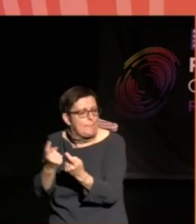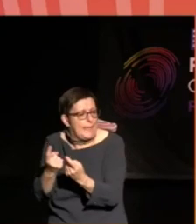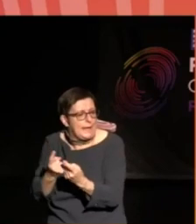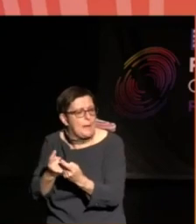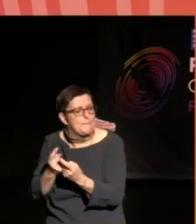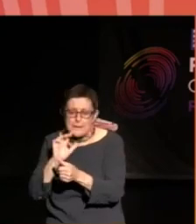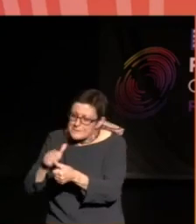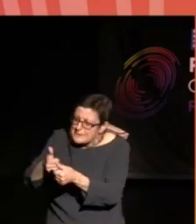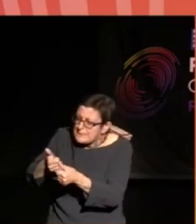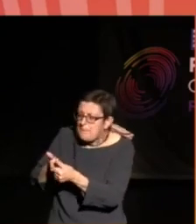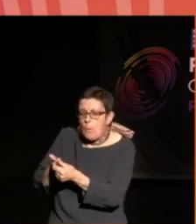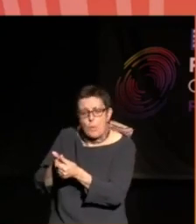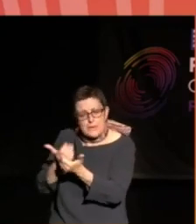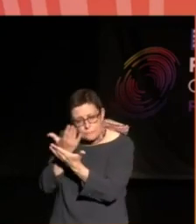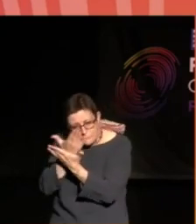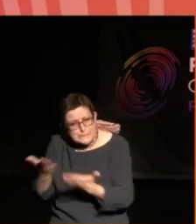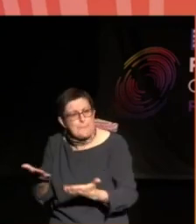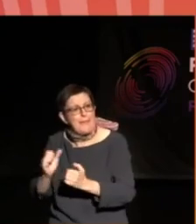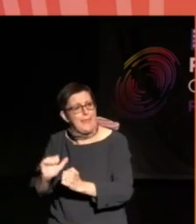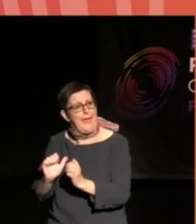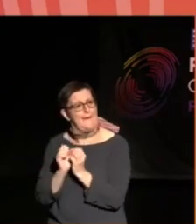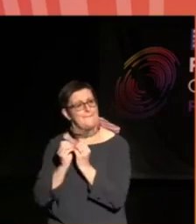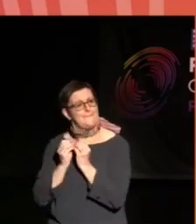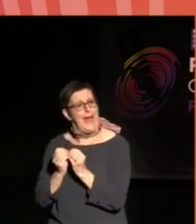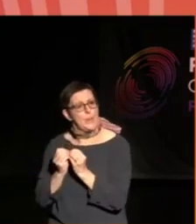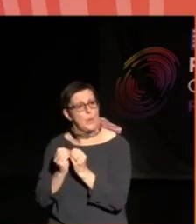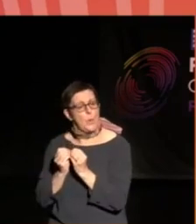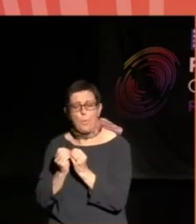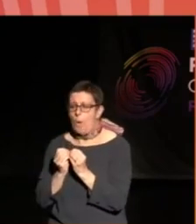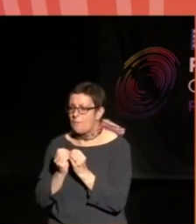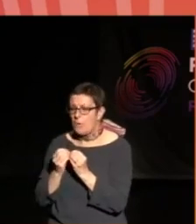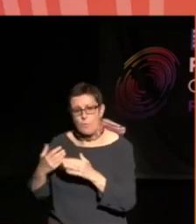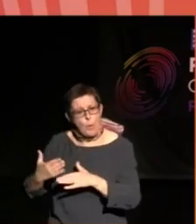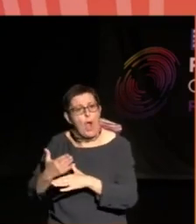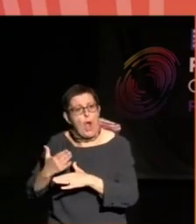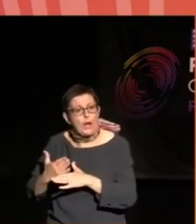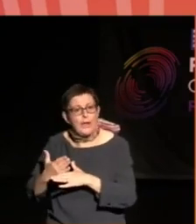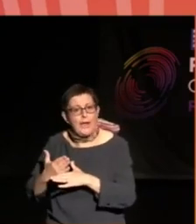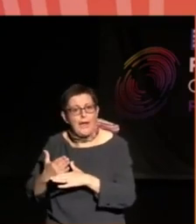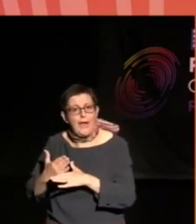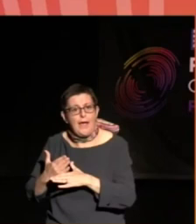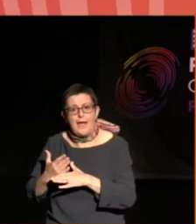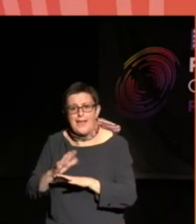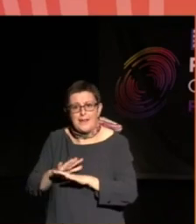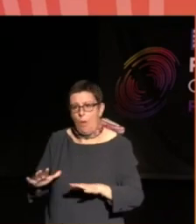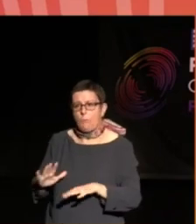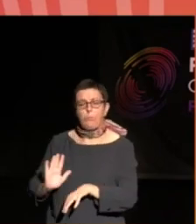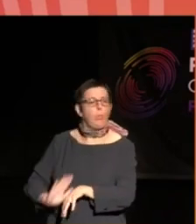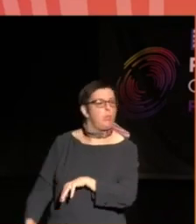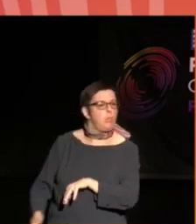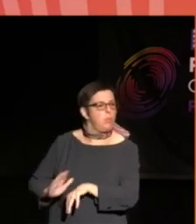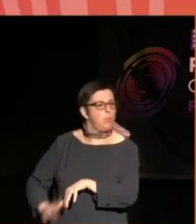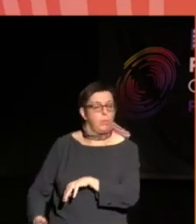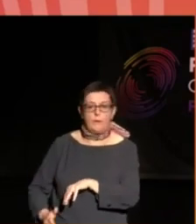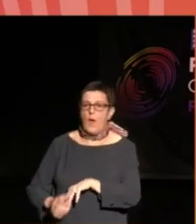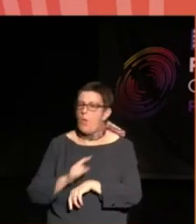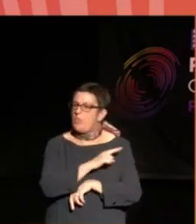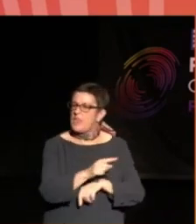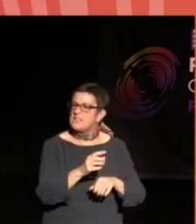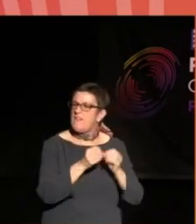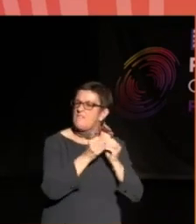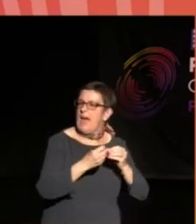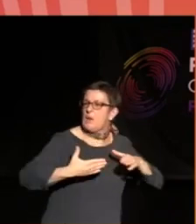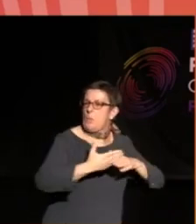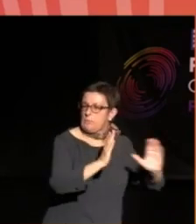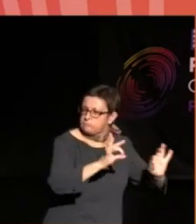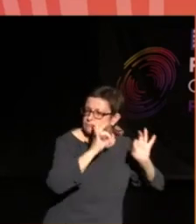but support that sense of the value of that sort of work. And obviously, if our team has stayed with us